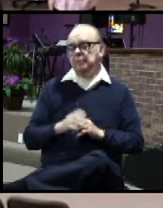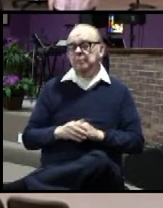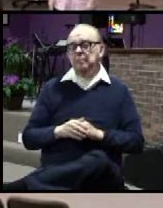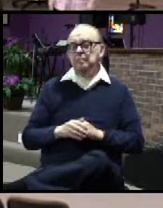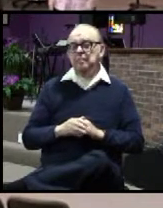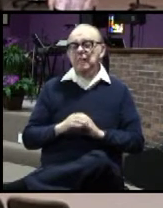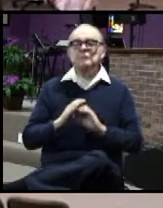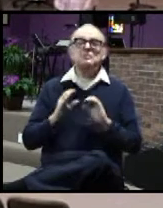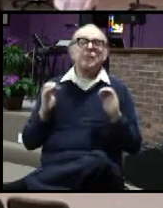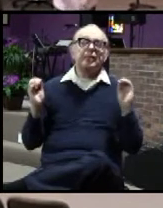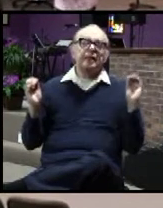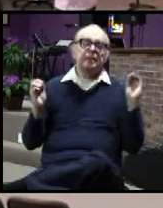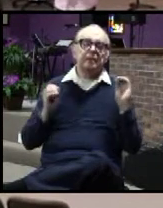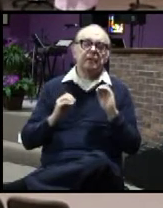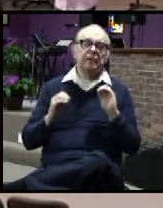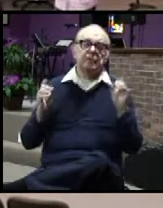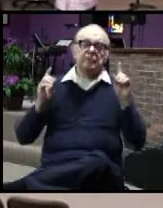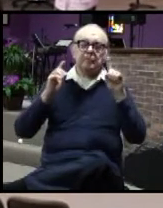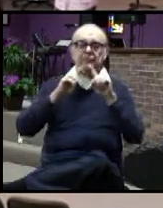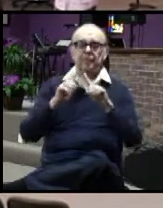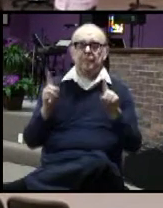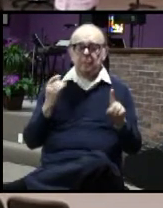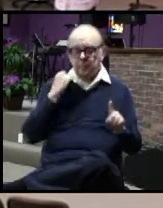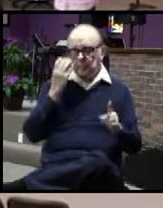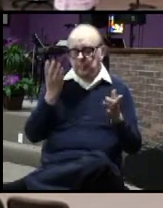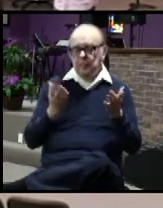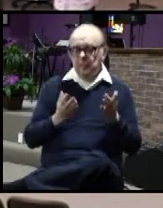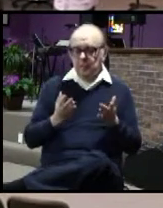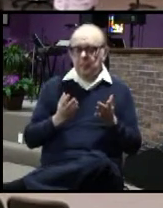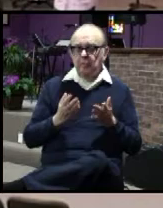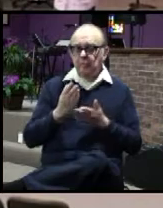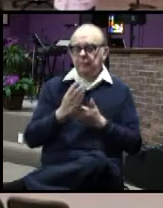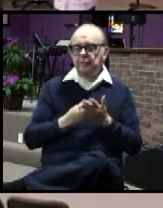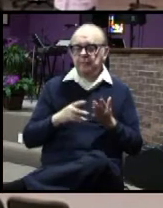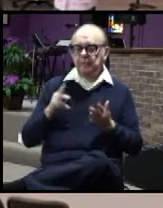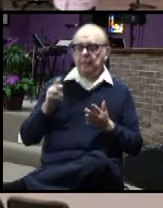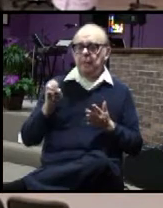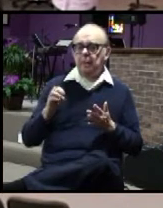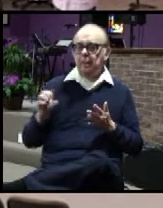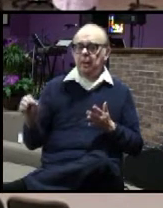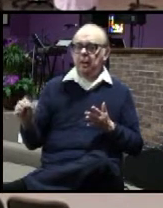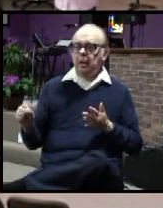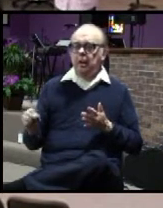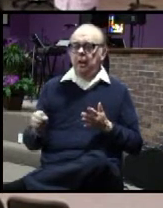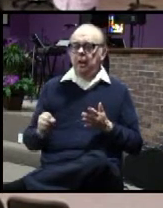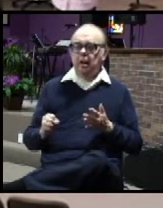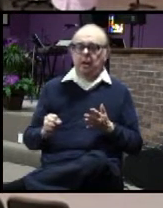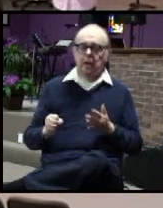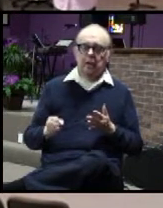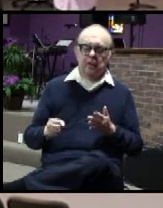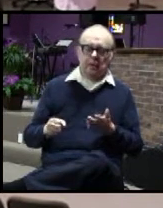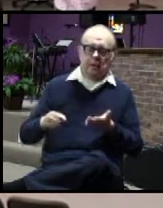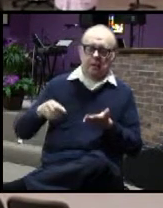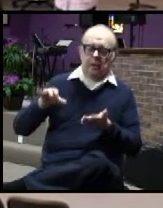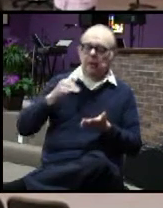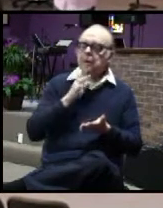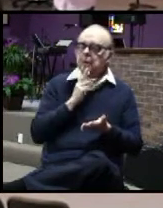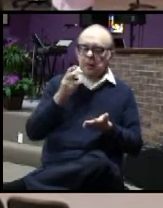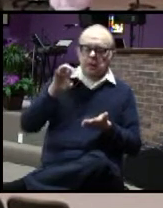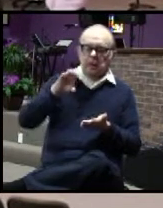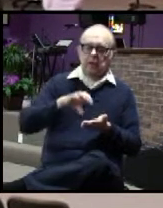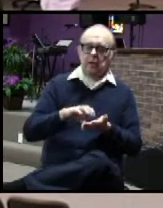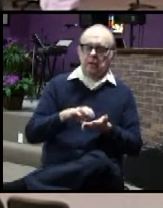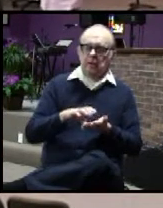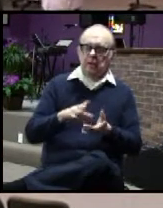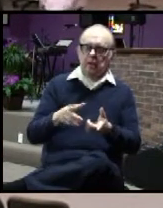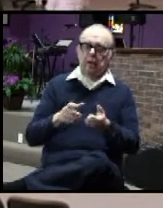Nothing. But if you wanted some peas, right, and I was to put water in there and put the peas in there, all of a